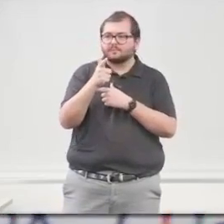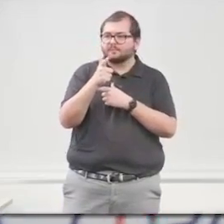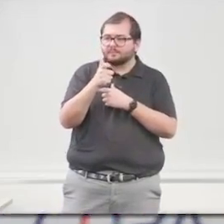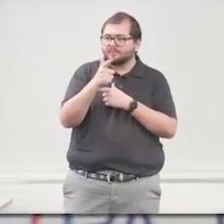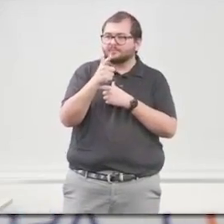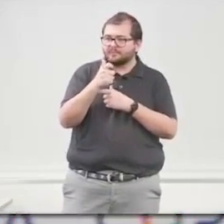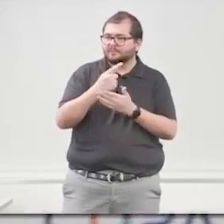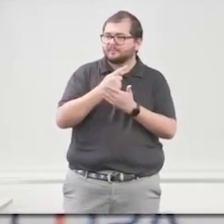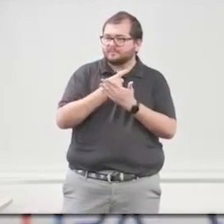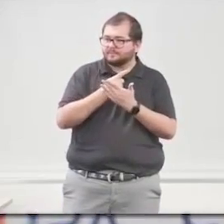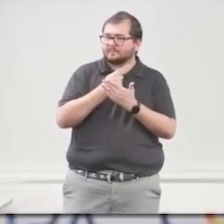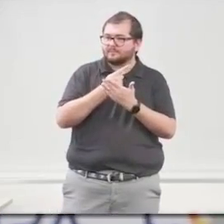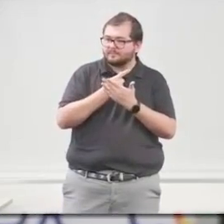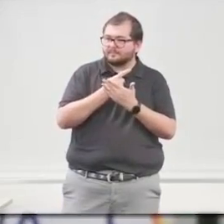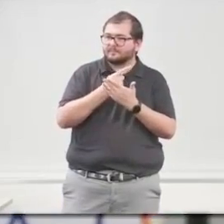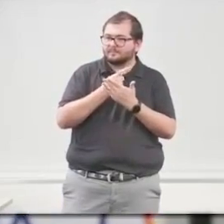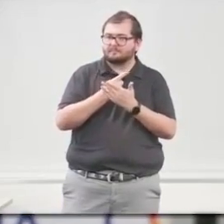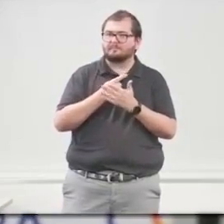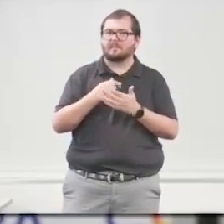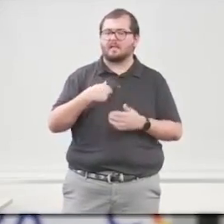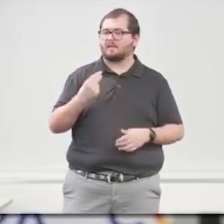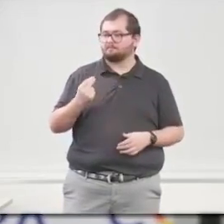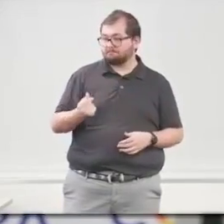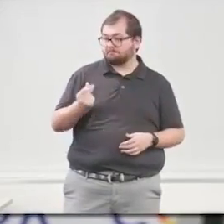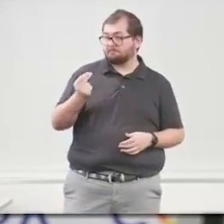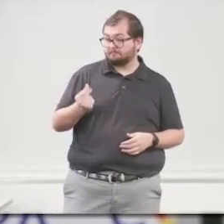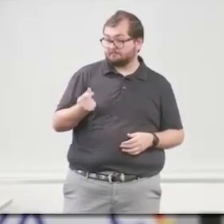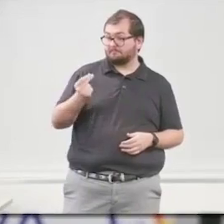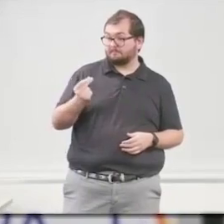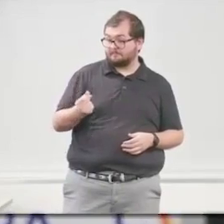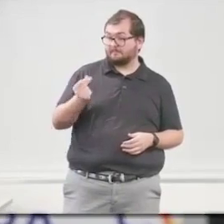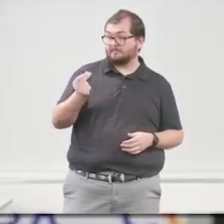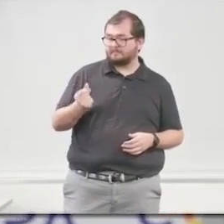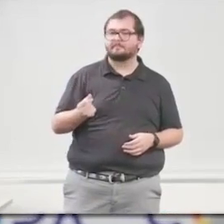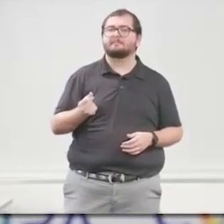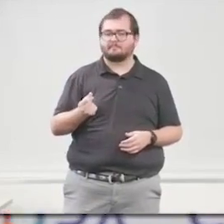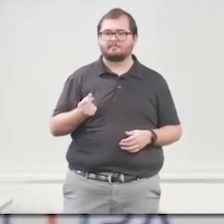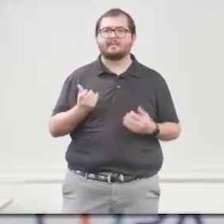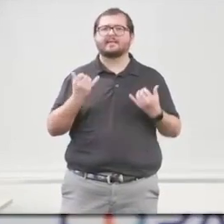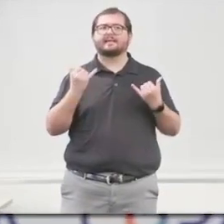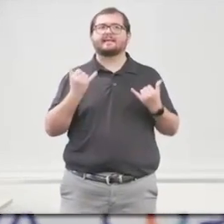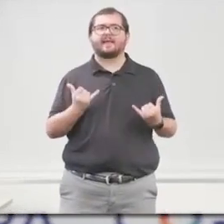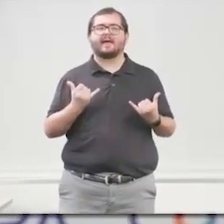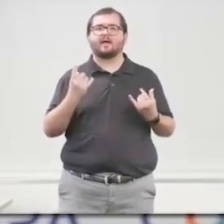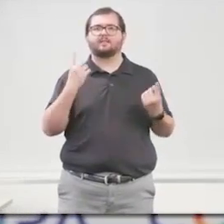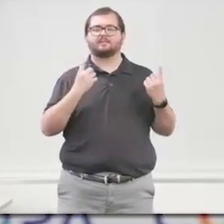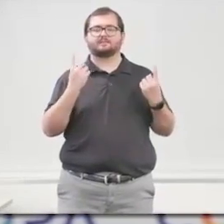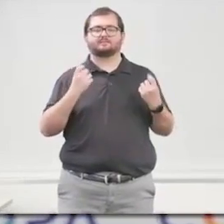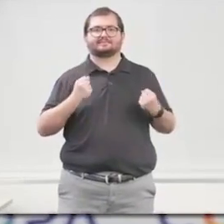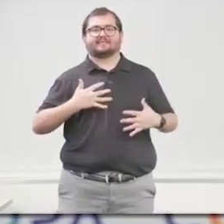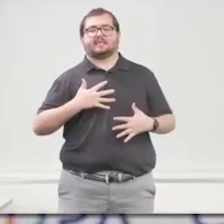And then I did the snaps. And then I said, "Okay, now think about something that's super